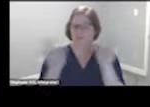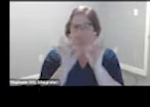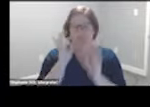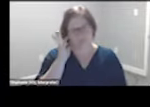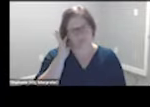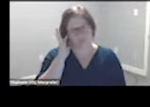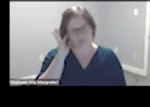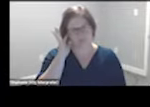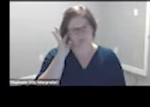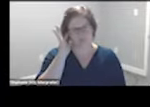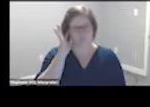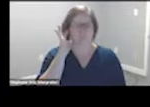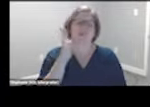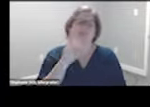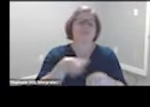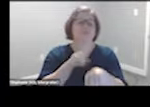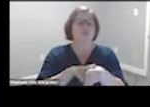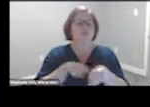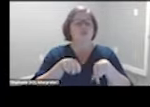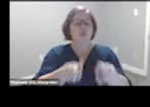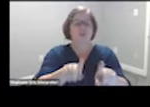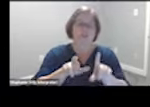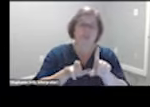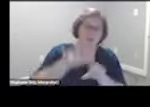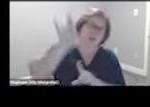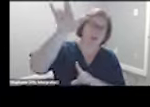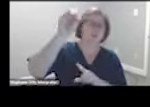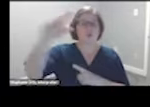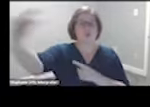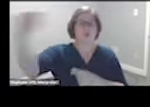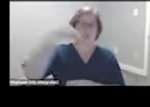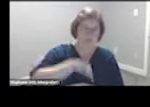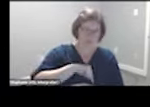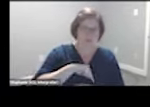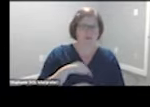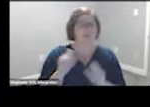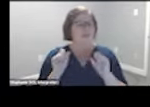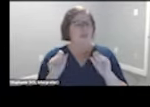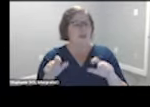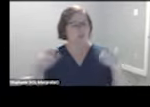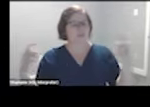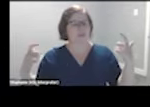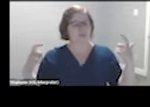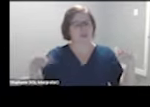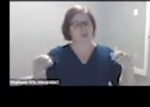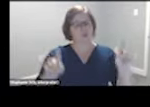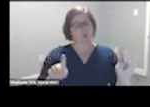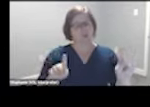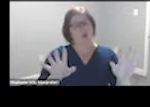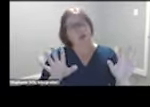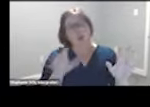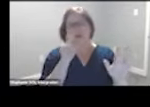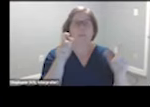course, during the launch or during the re-entry, we could have a big, huge opportunity. No, not big, huge. It's